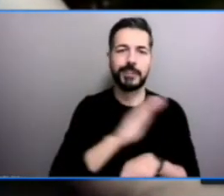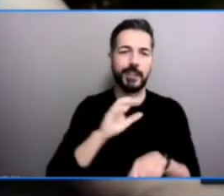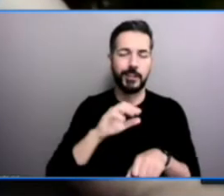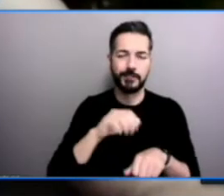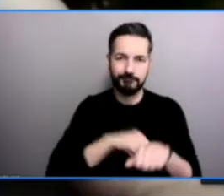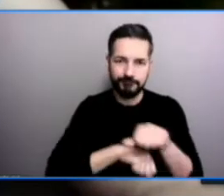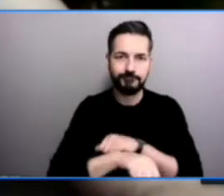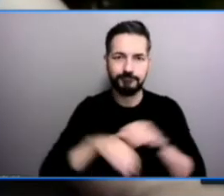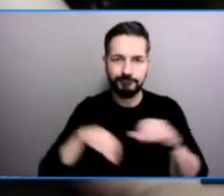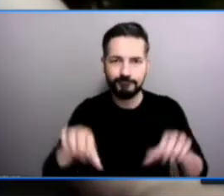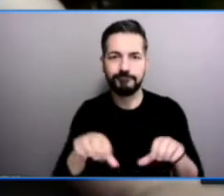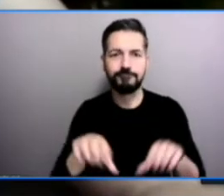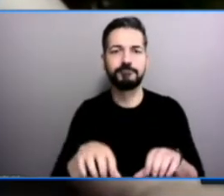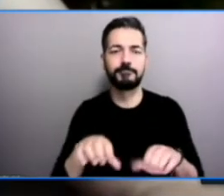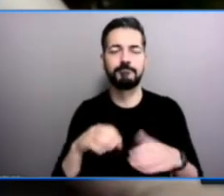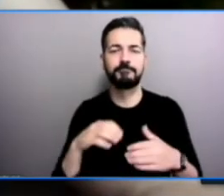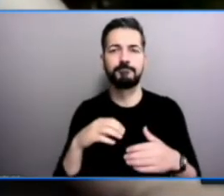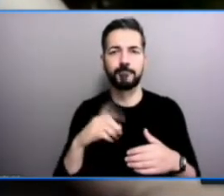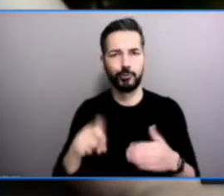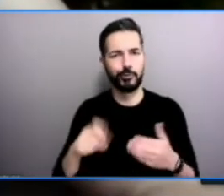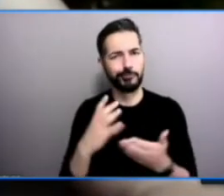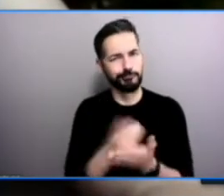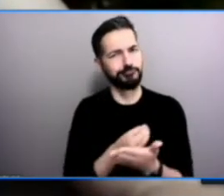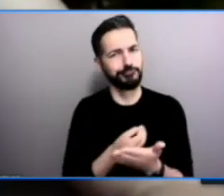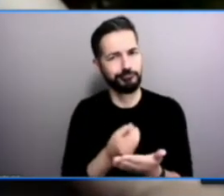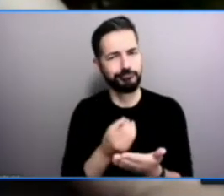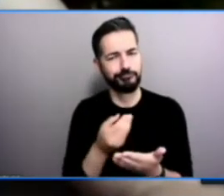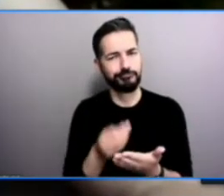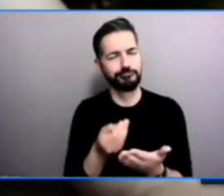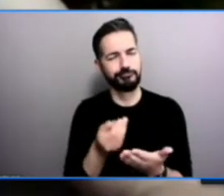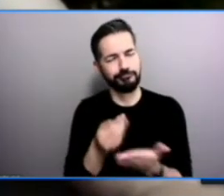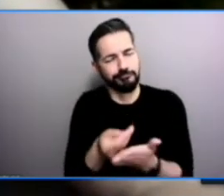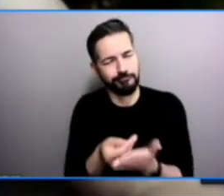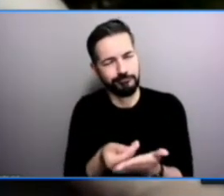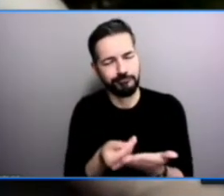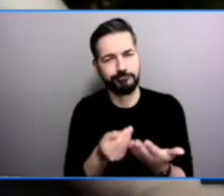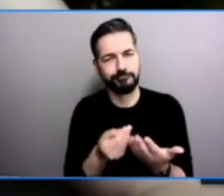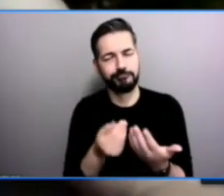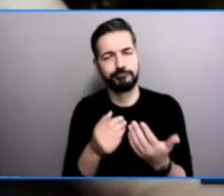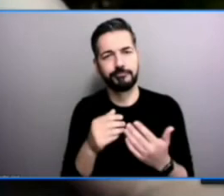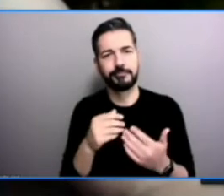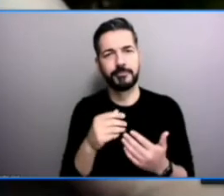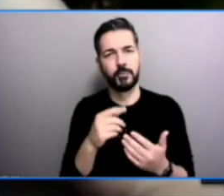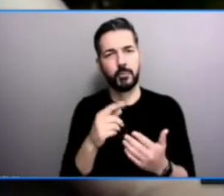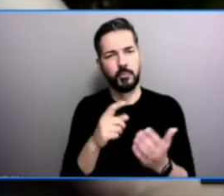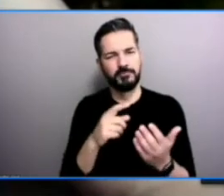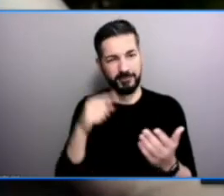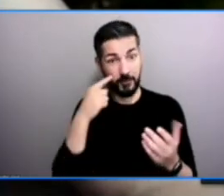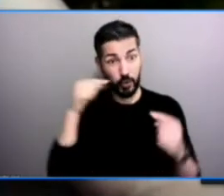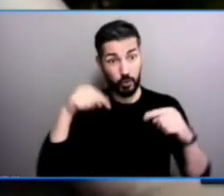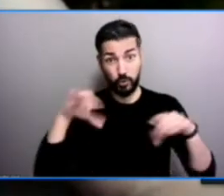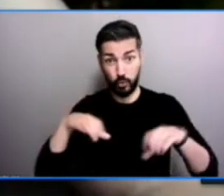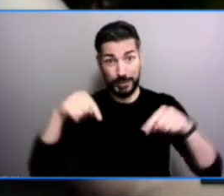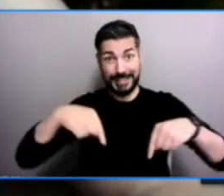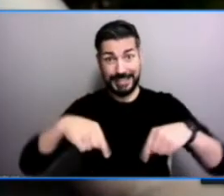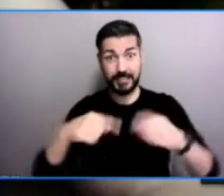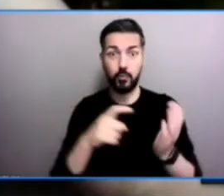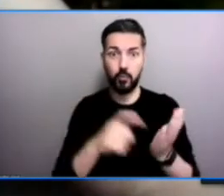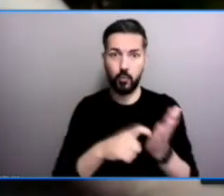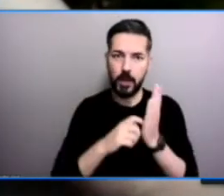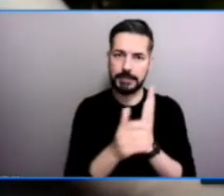have the chance to form a group to raise money to do this type of work is pretty